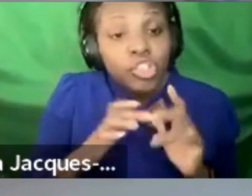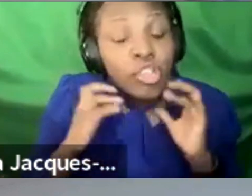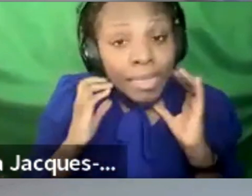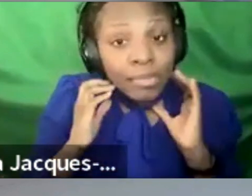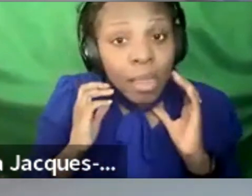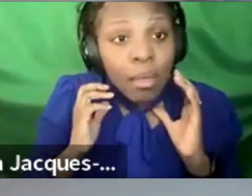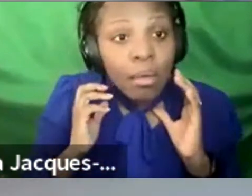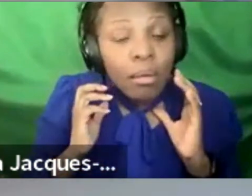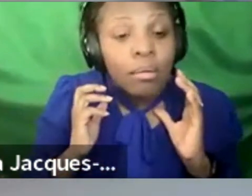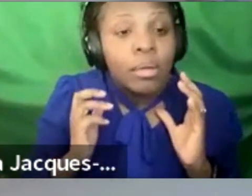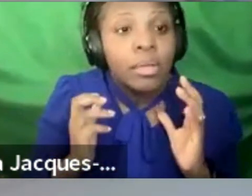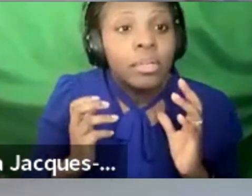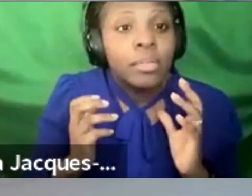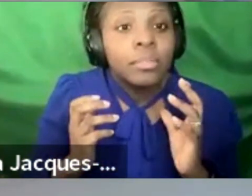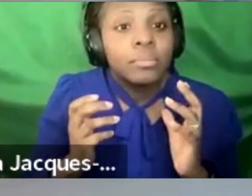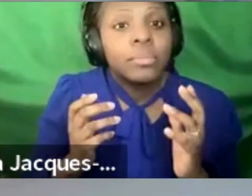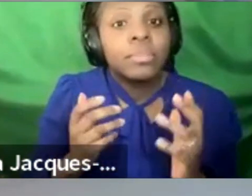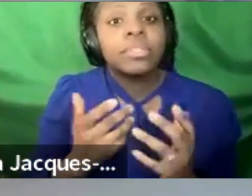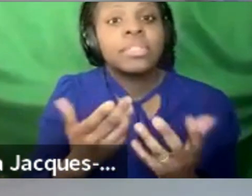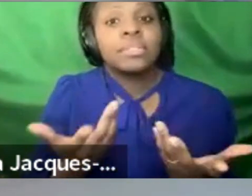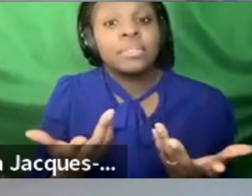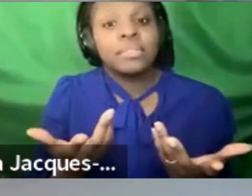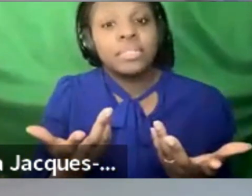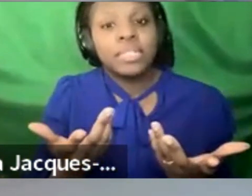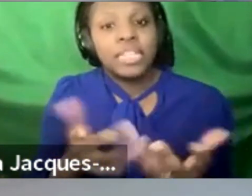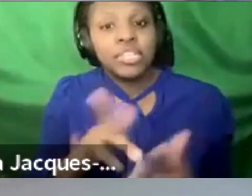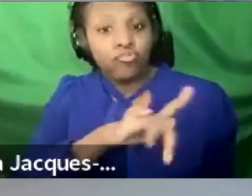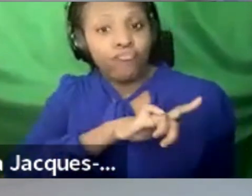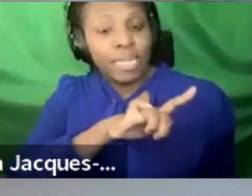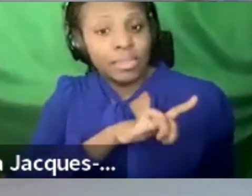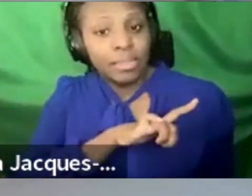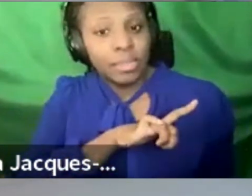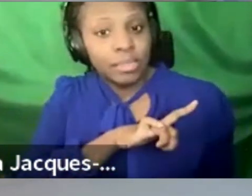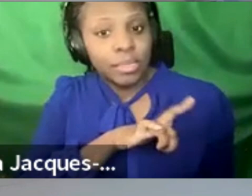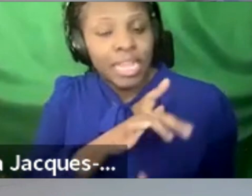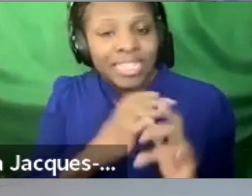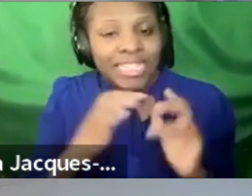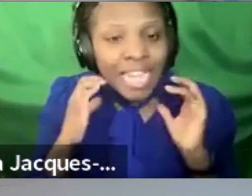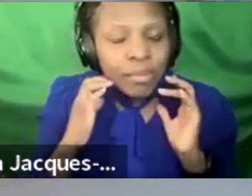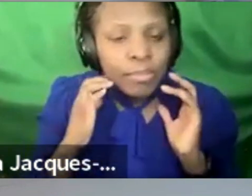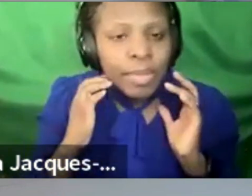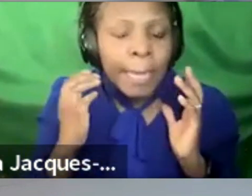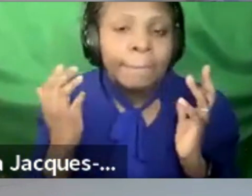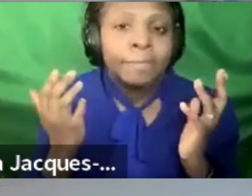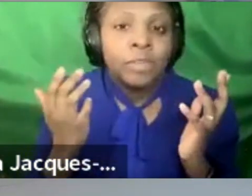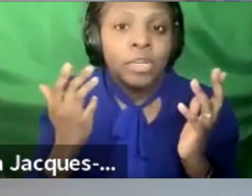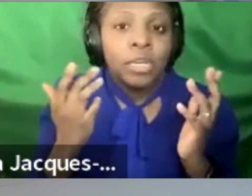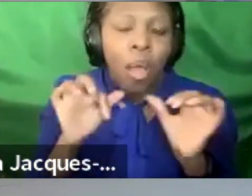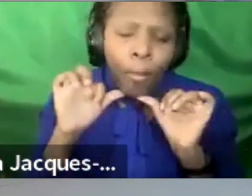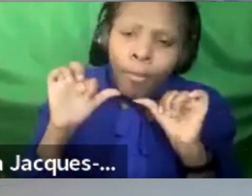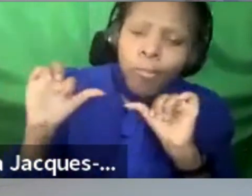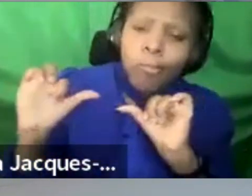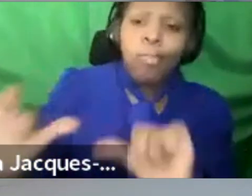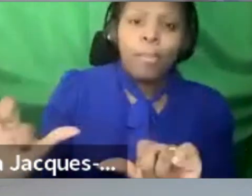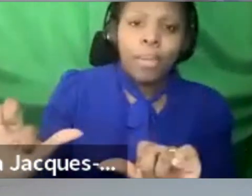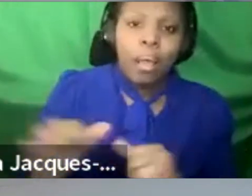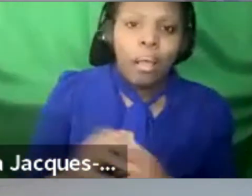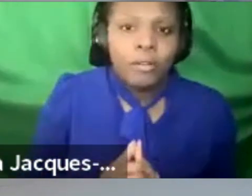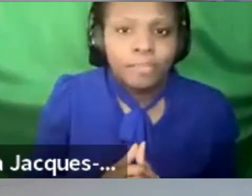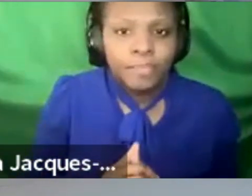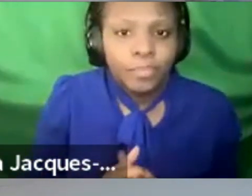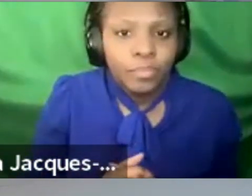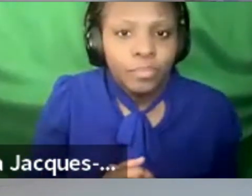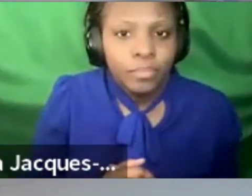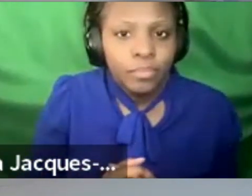is such, you know, there's a reason Shakespeare is so popular, and